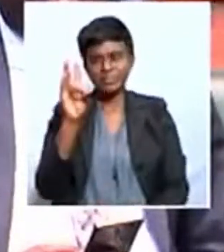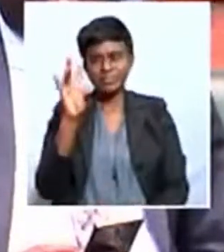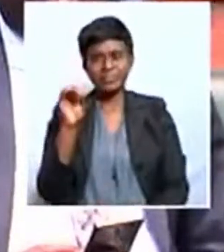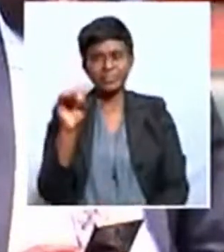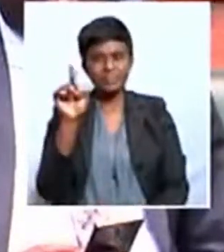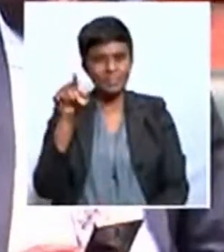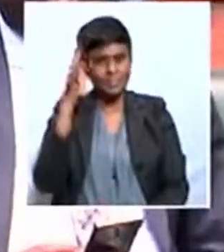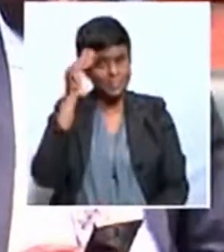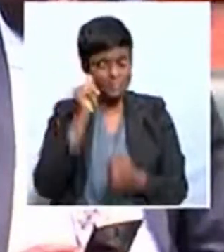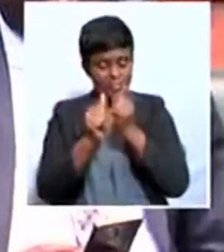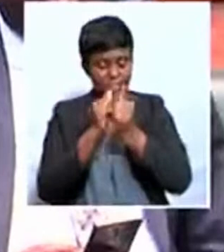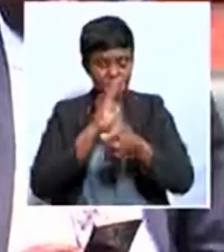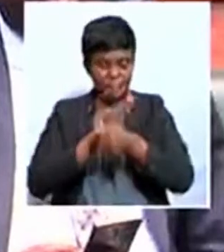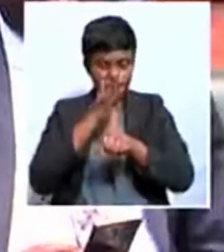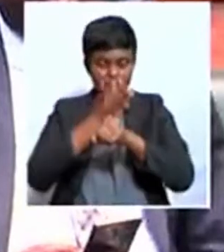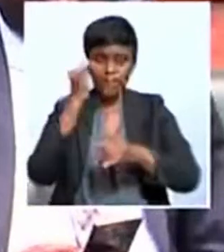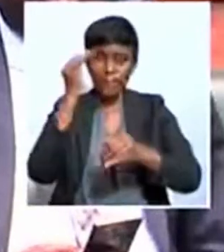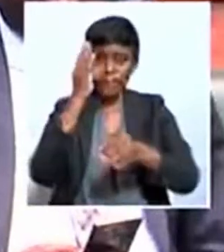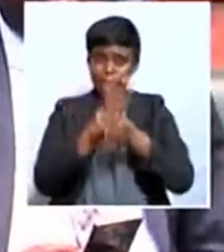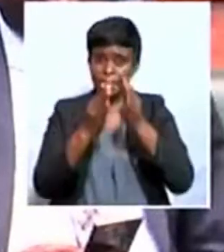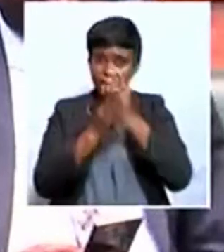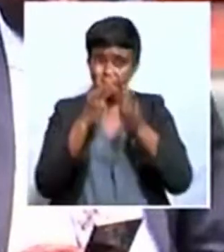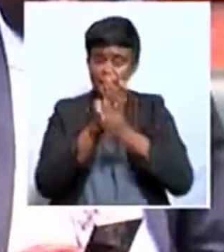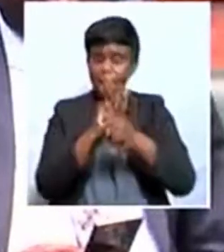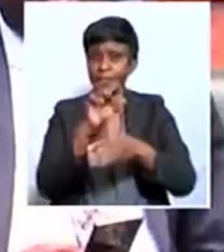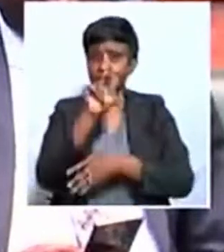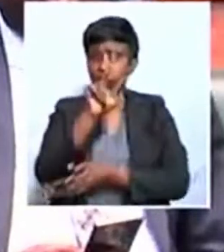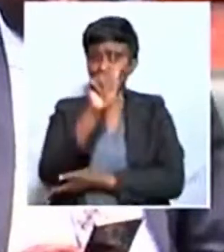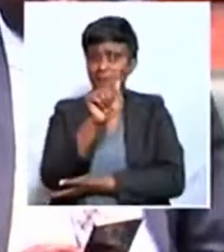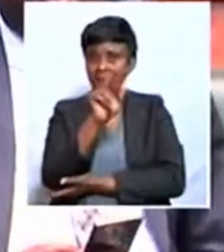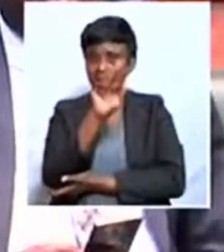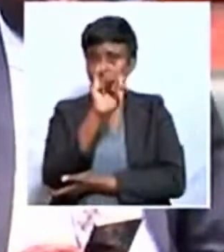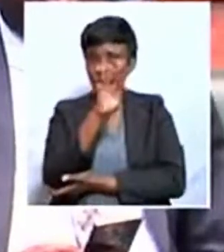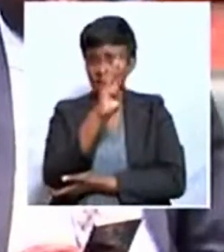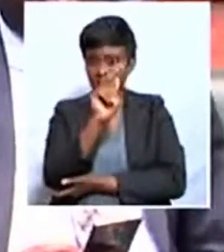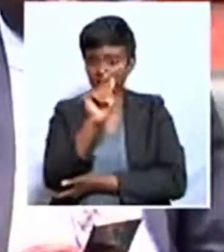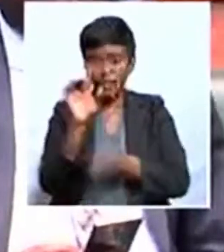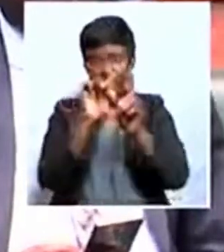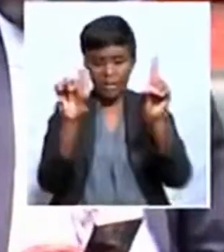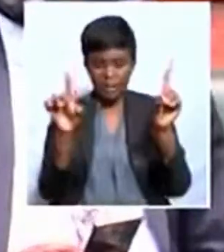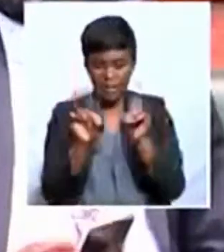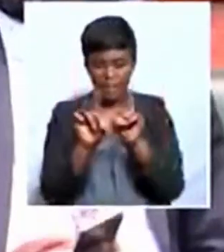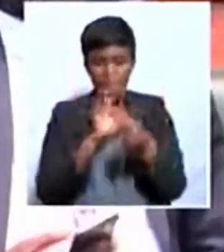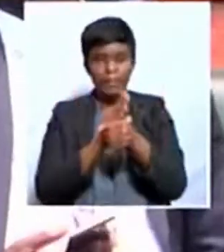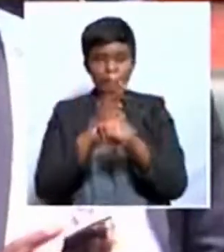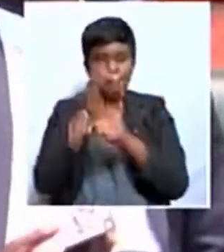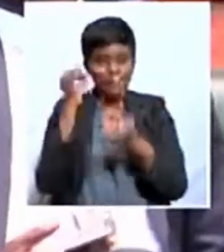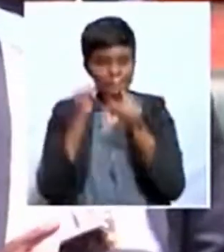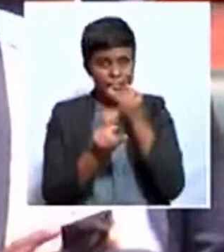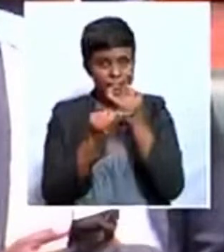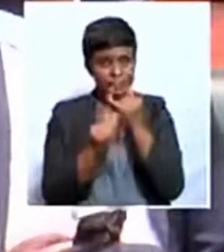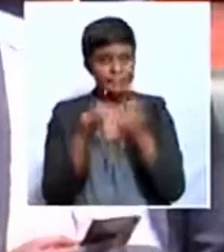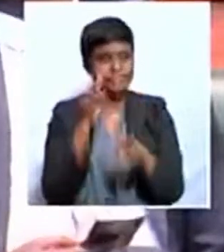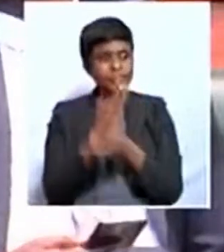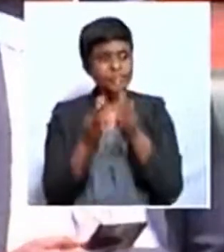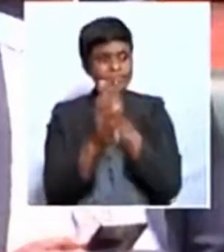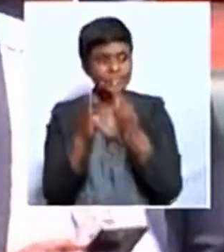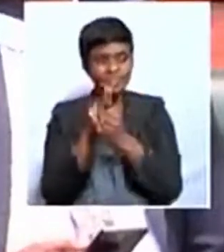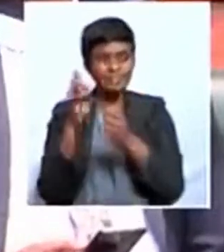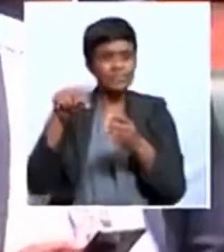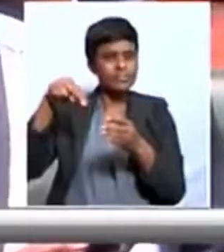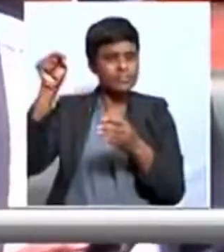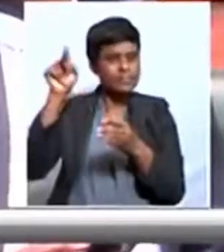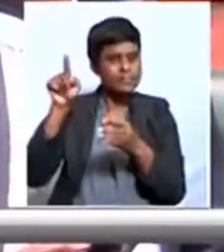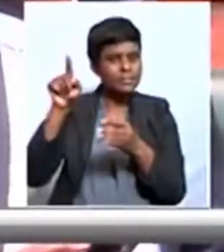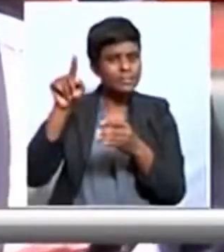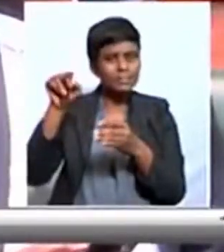because after the construction of the Kariba Dam, then what followed was the construction of Kariba North Bank